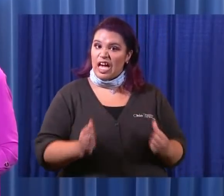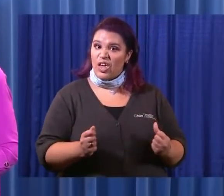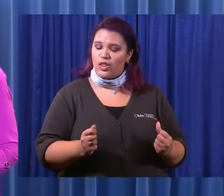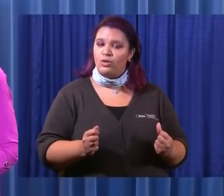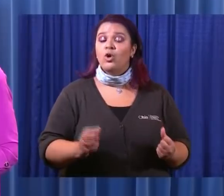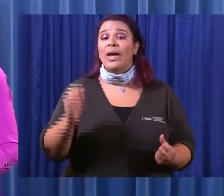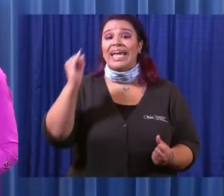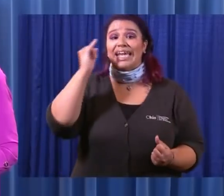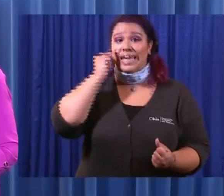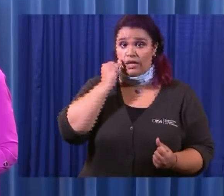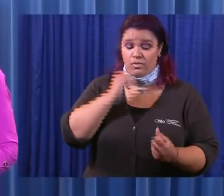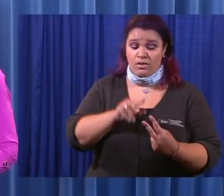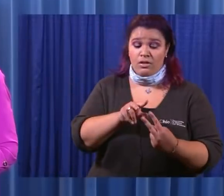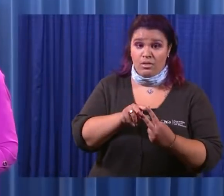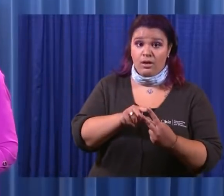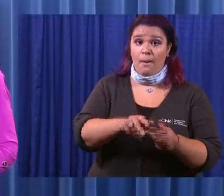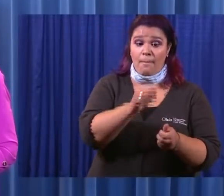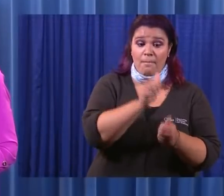desk?